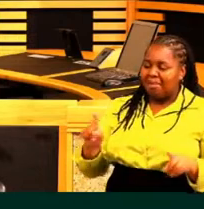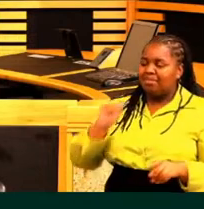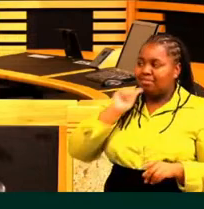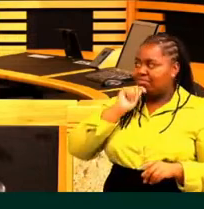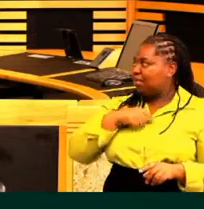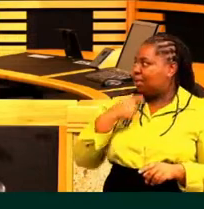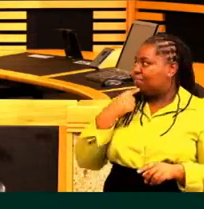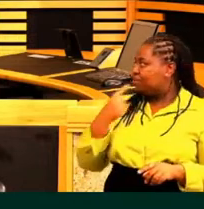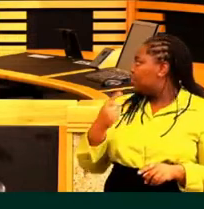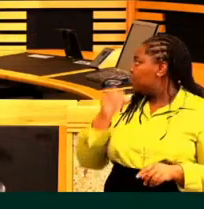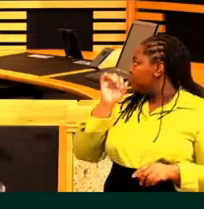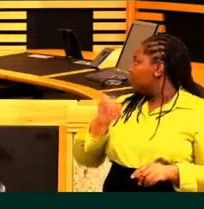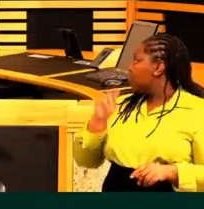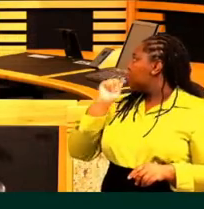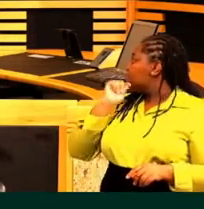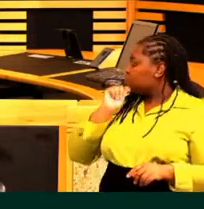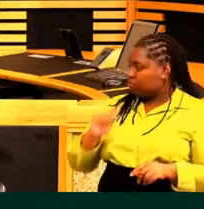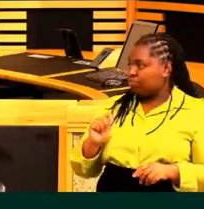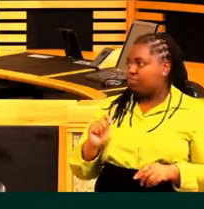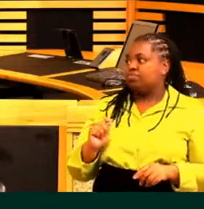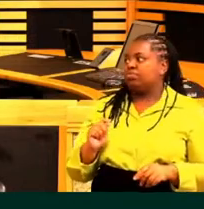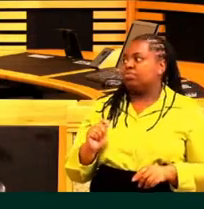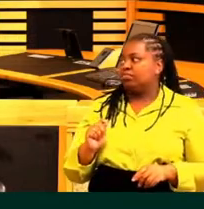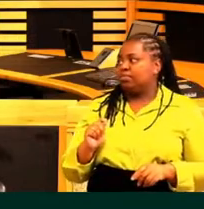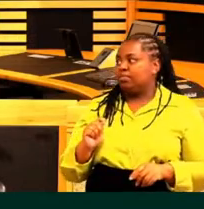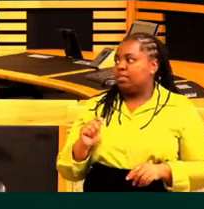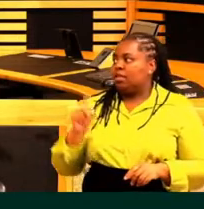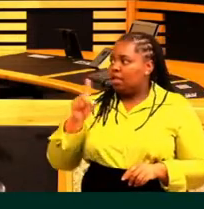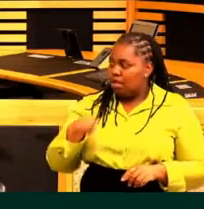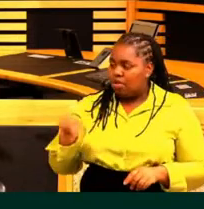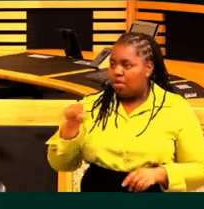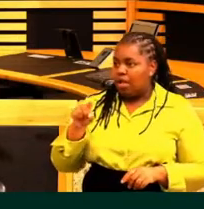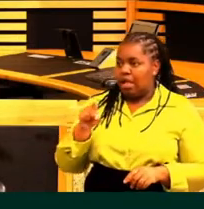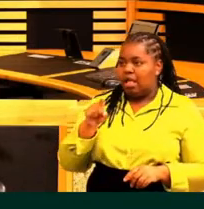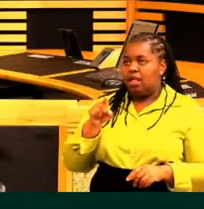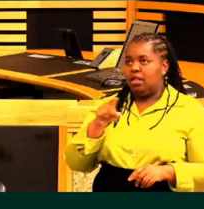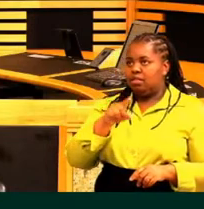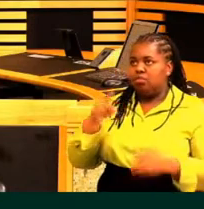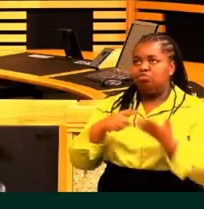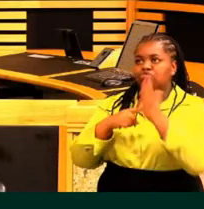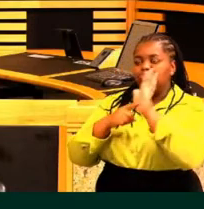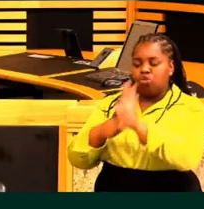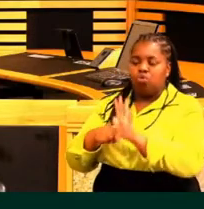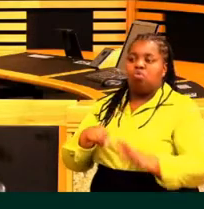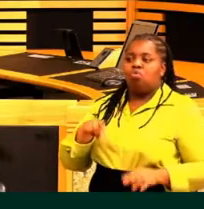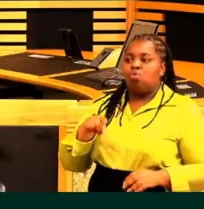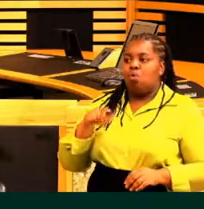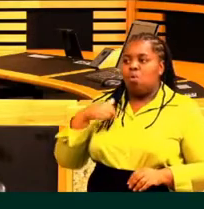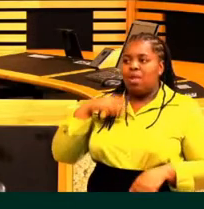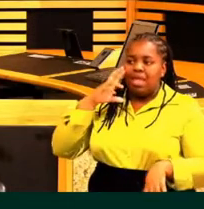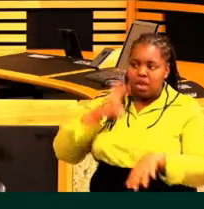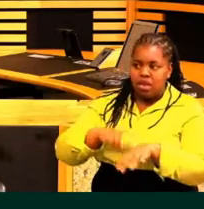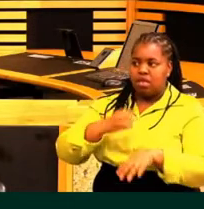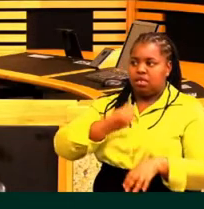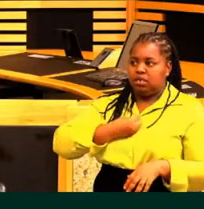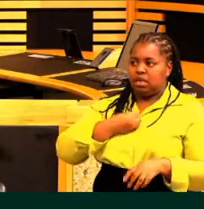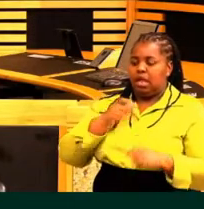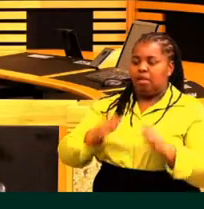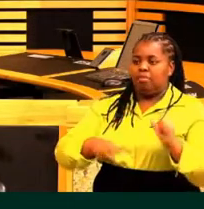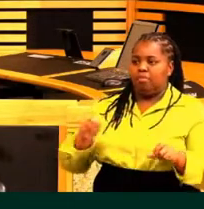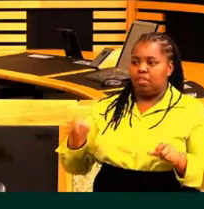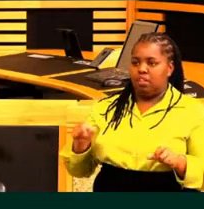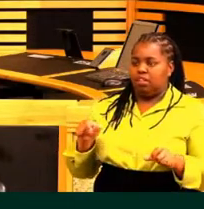definitely the Vibrance the exuberance that has been demonstrated shows that we need young people